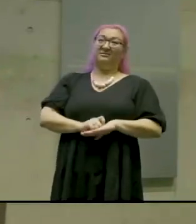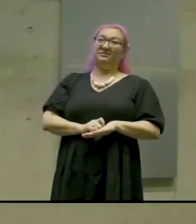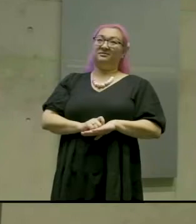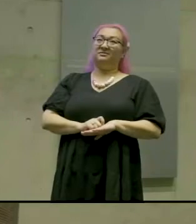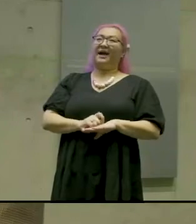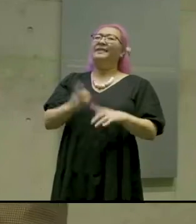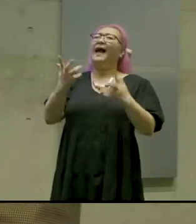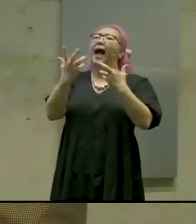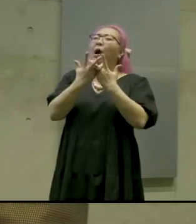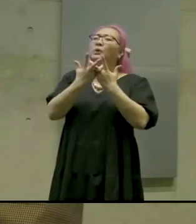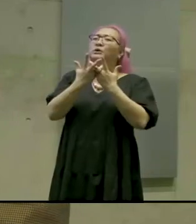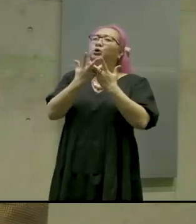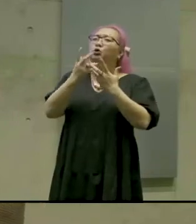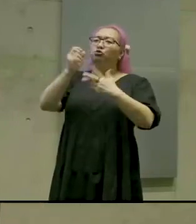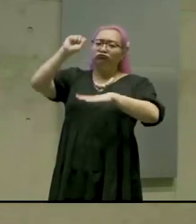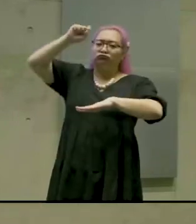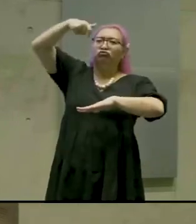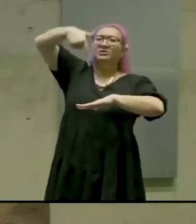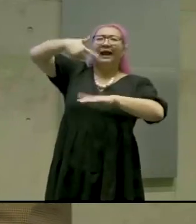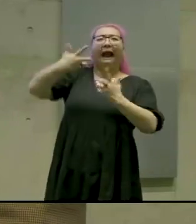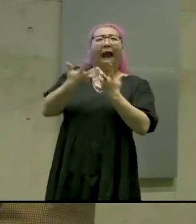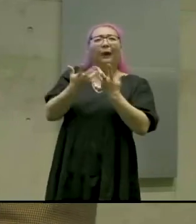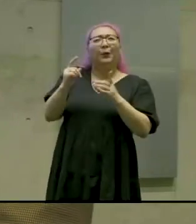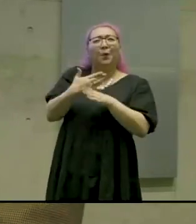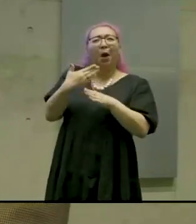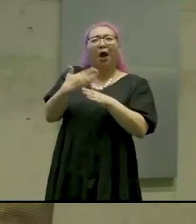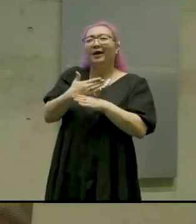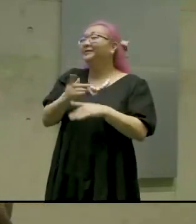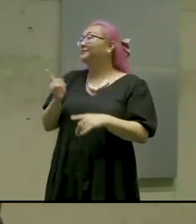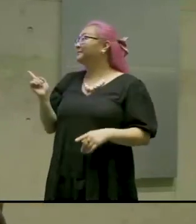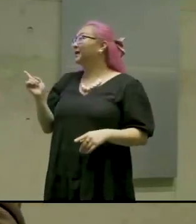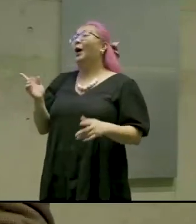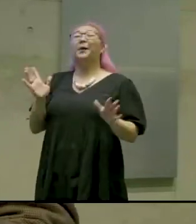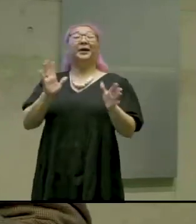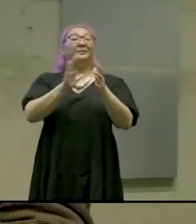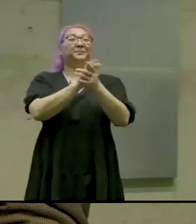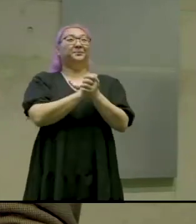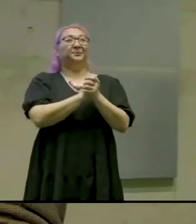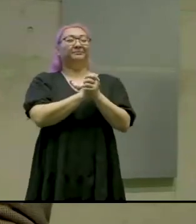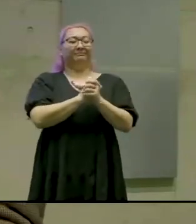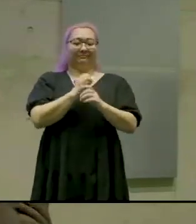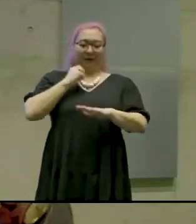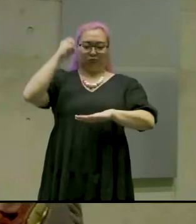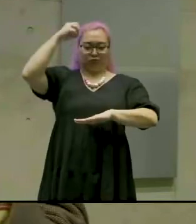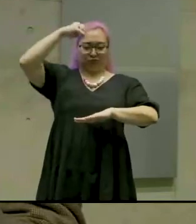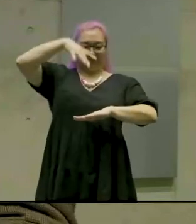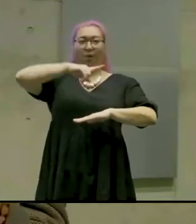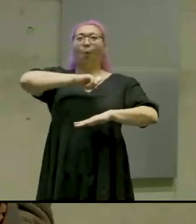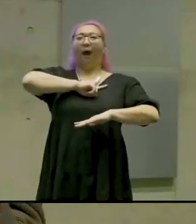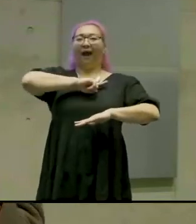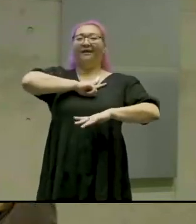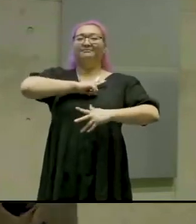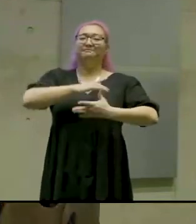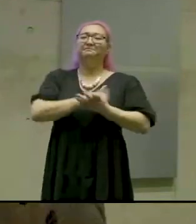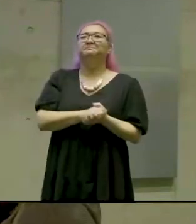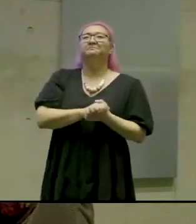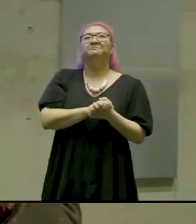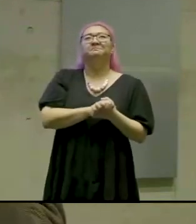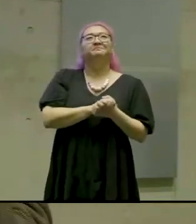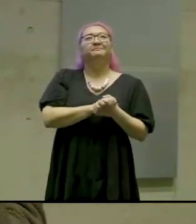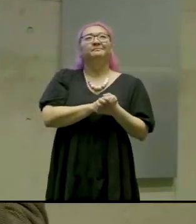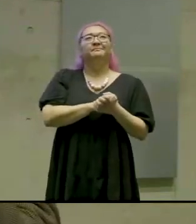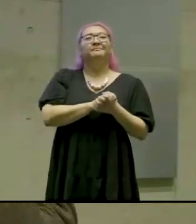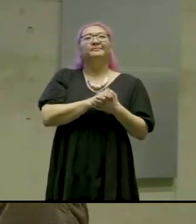notebook? Okay, so why did I use the projection? So basically, it's not the